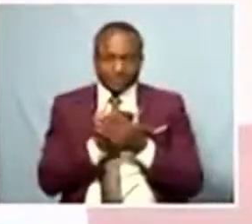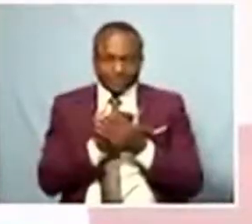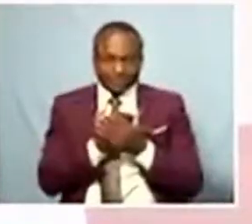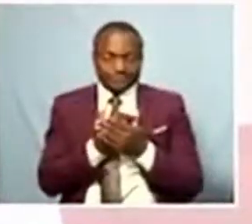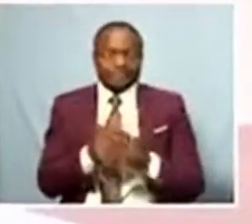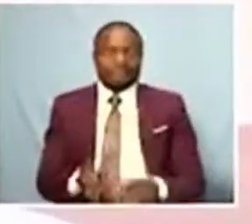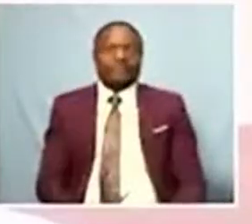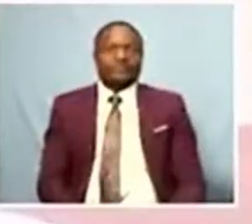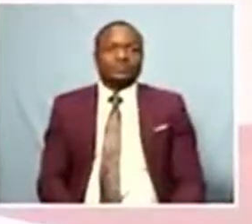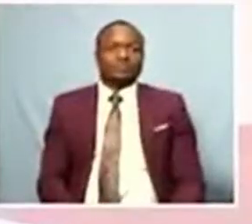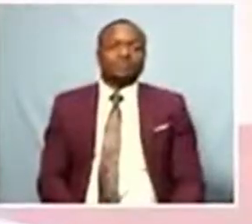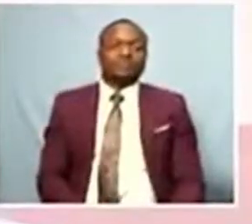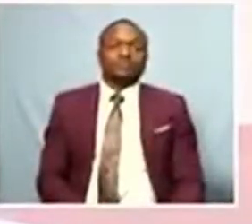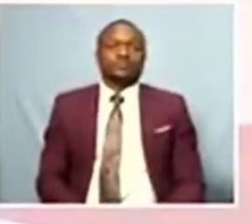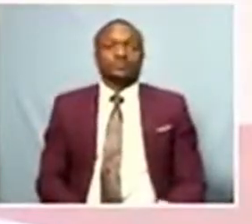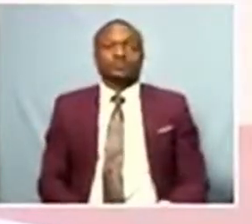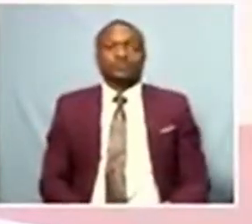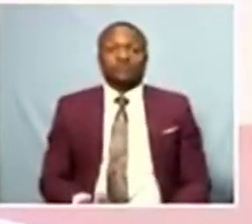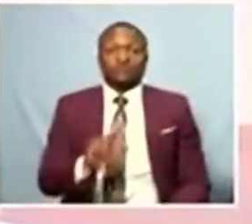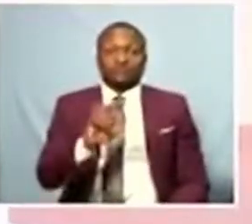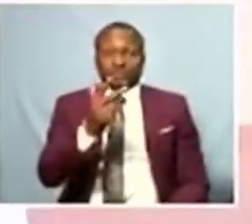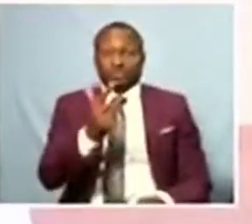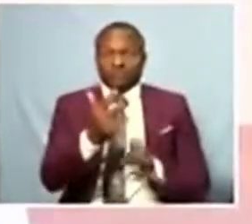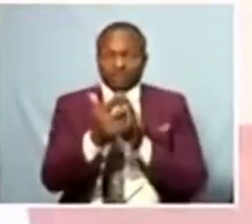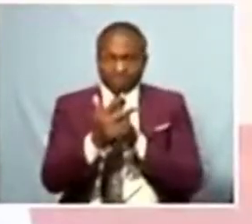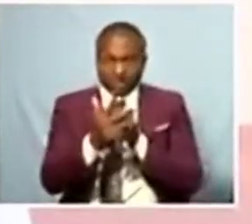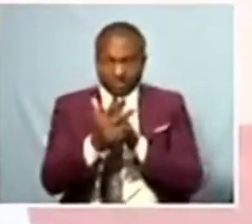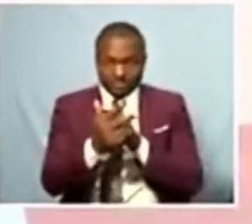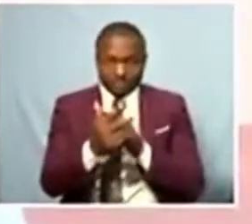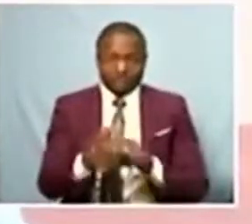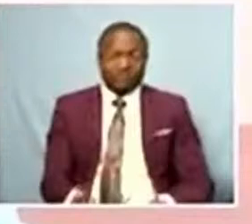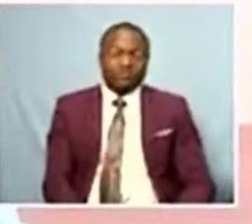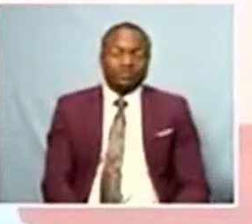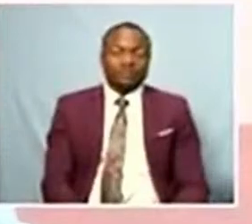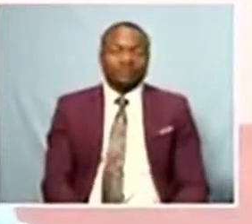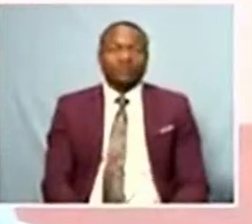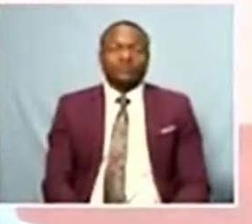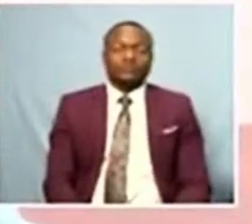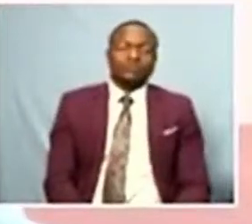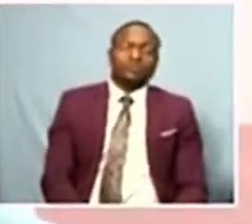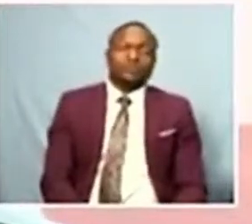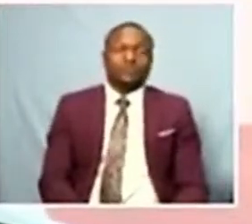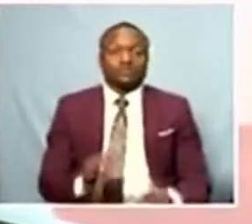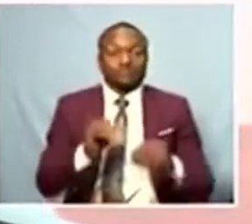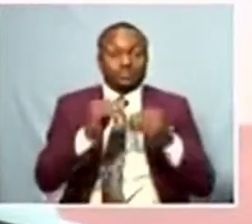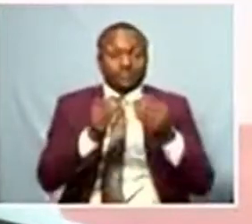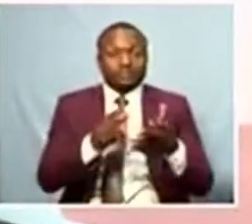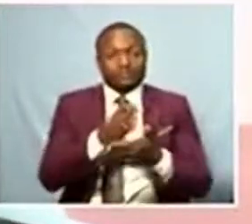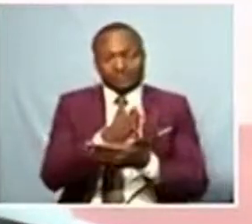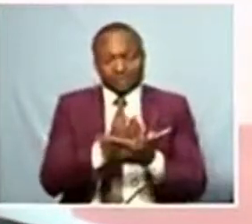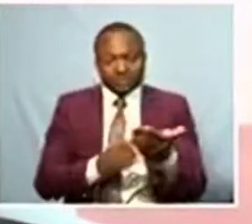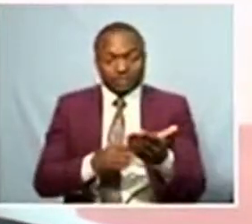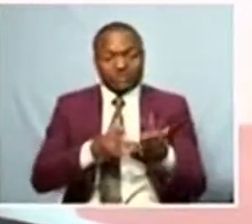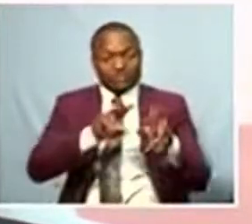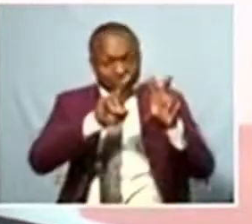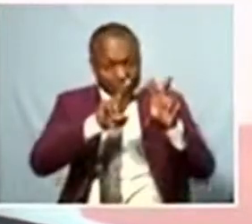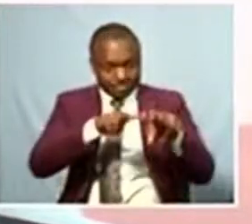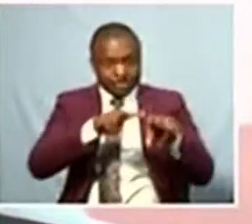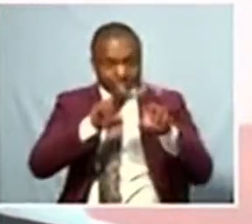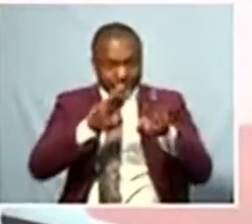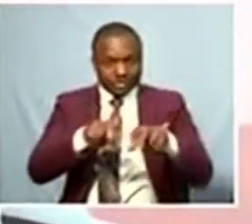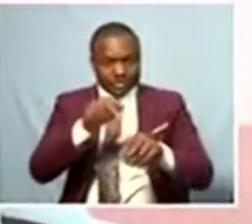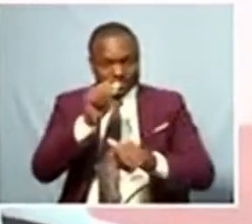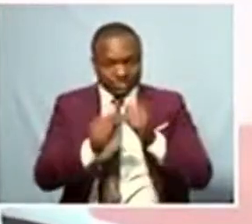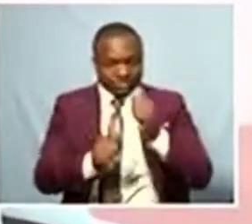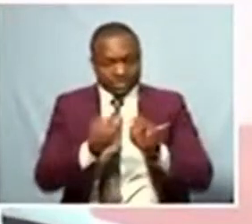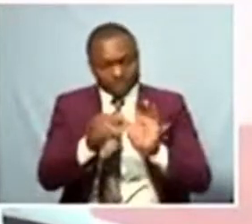Then the third one, Honorable Chairperson, will be giving some of the observations that we've